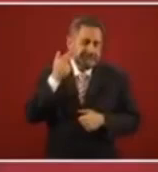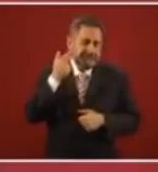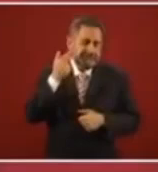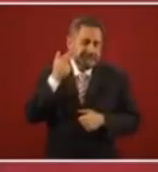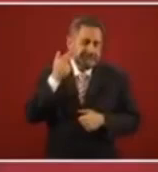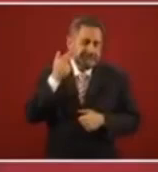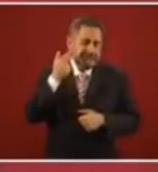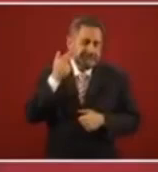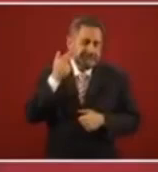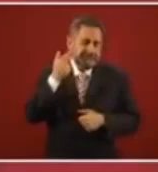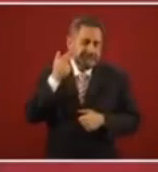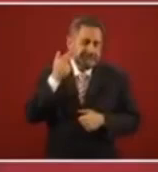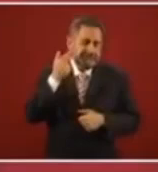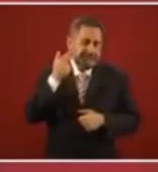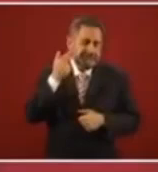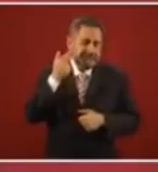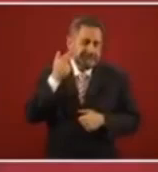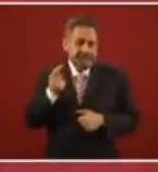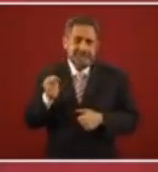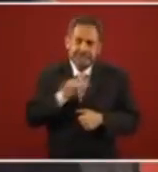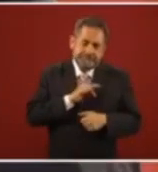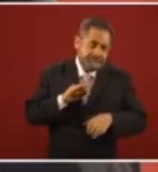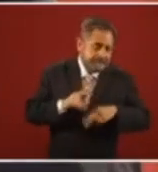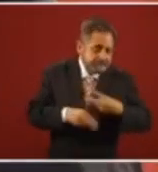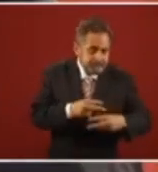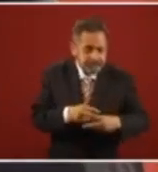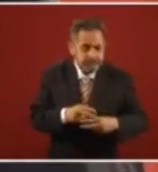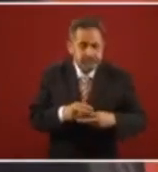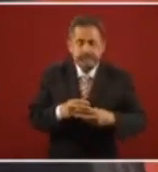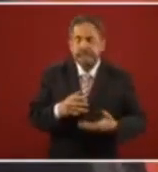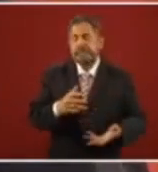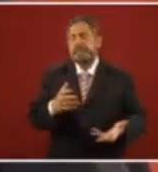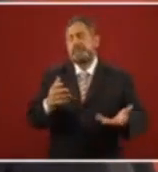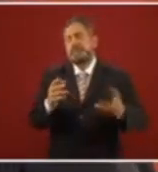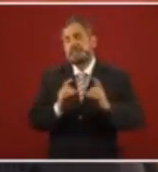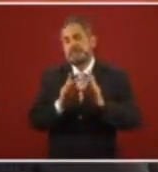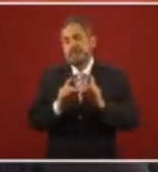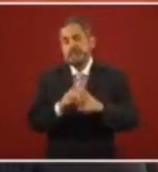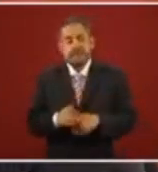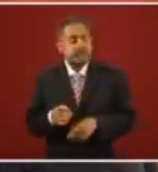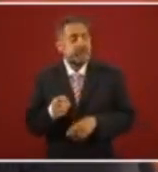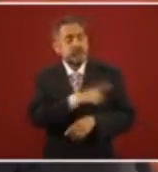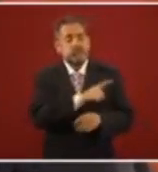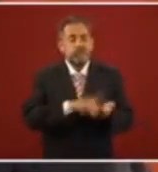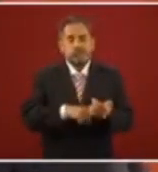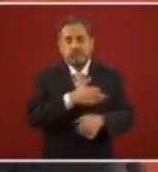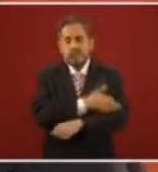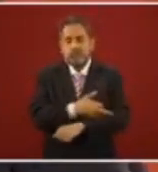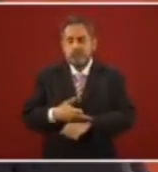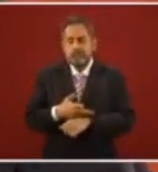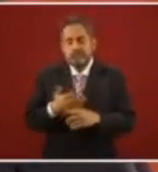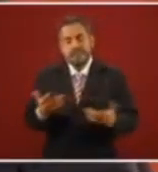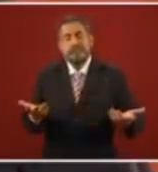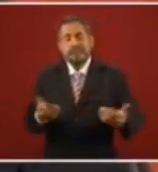that risk and they're going to and so sus familiares pues